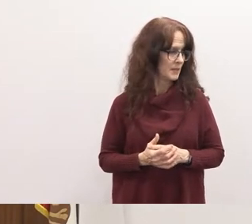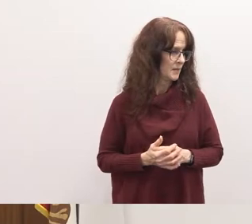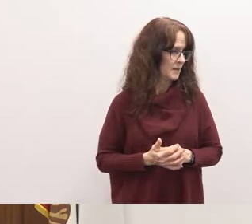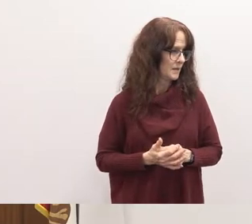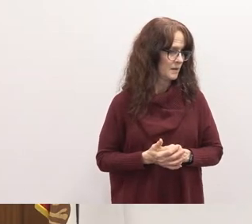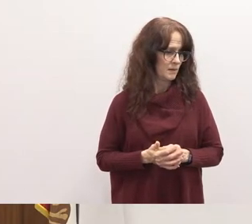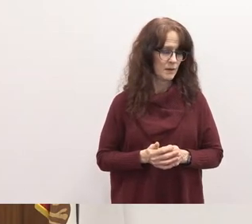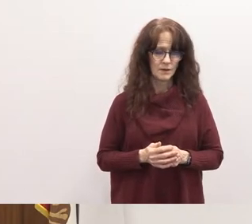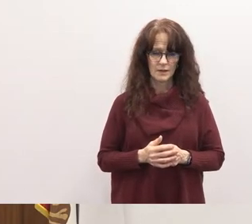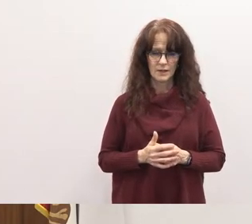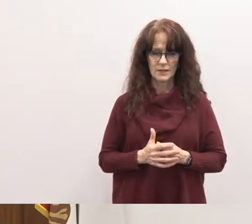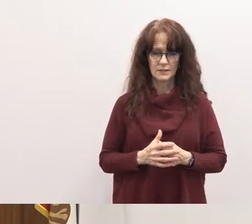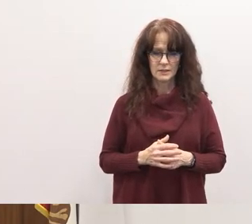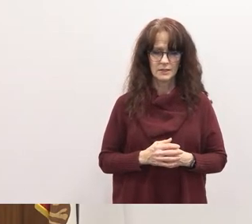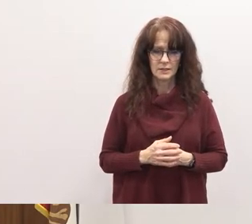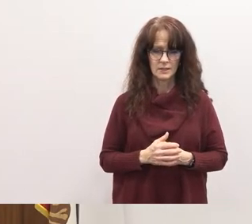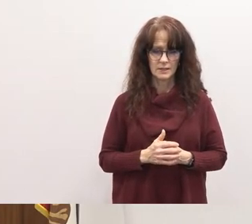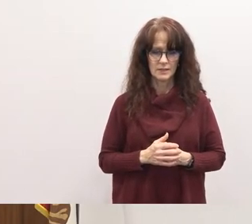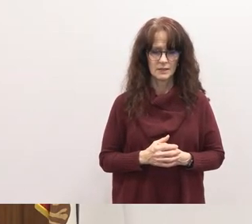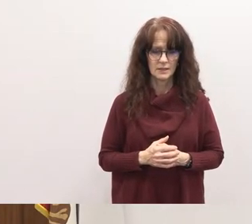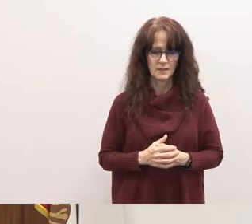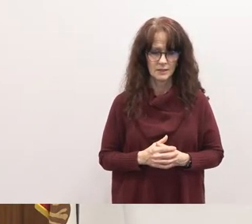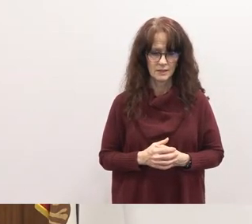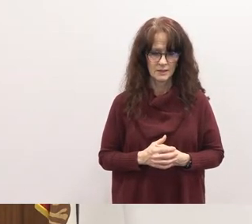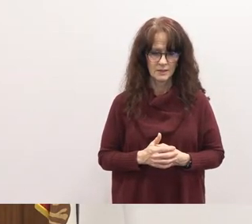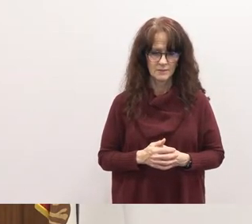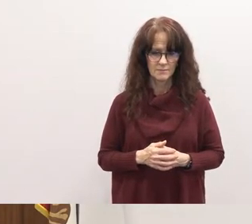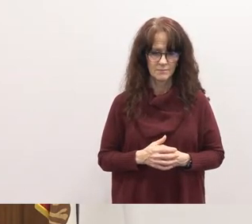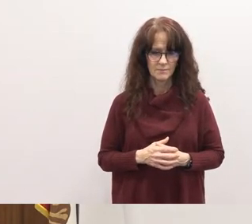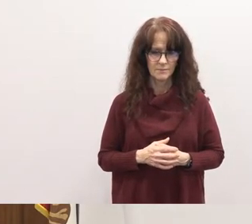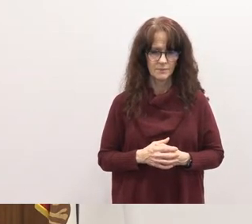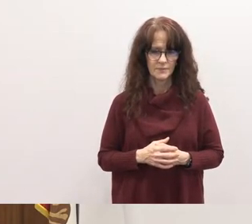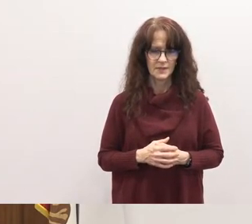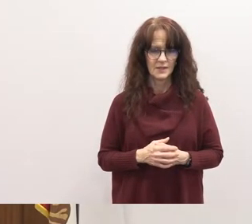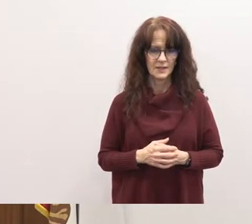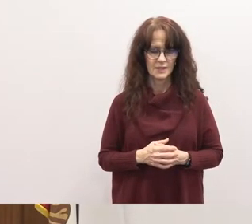Well, we still have reported board members. Okay. Yeah. So,